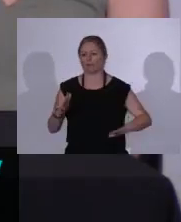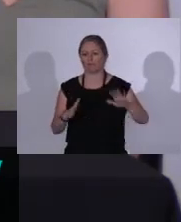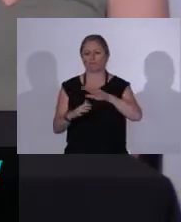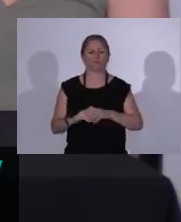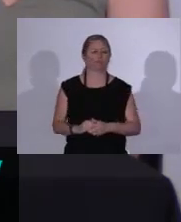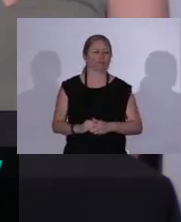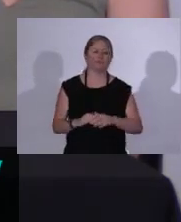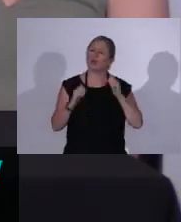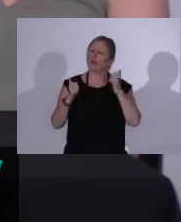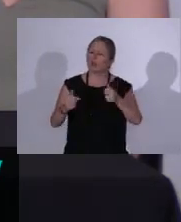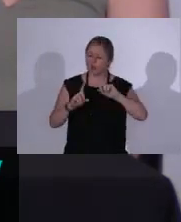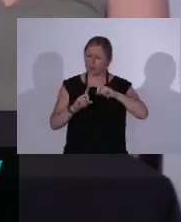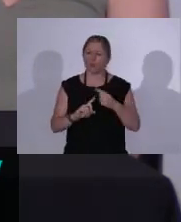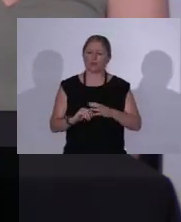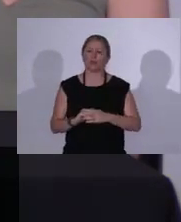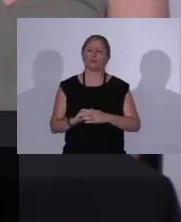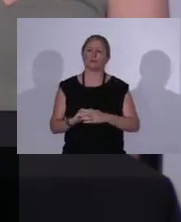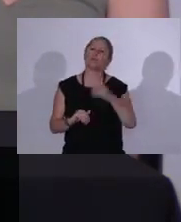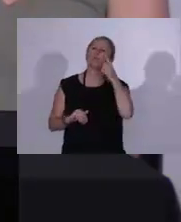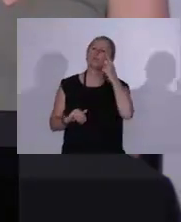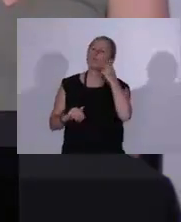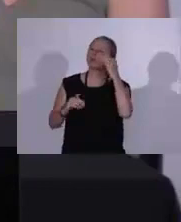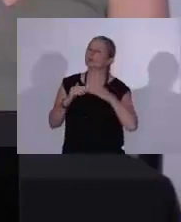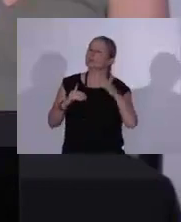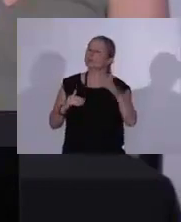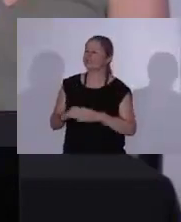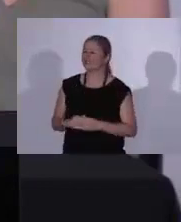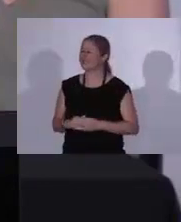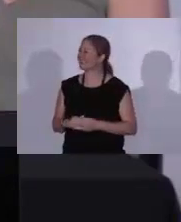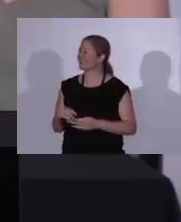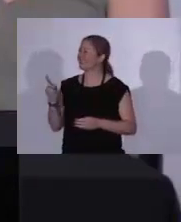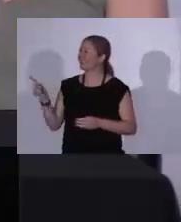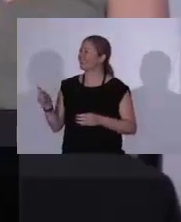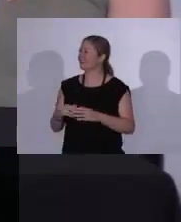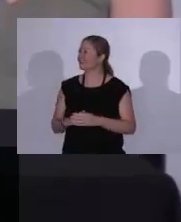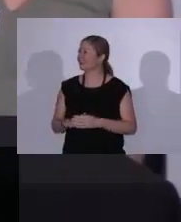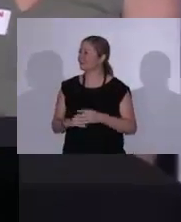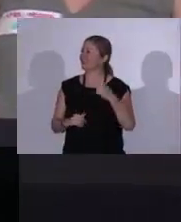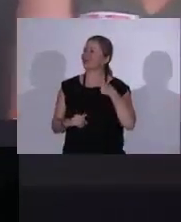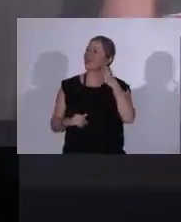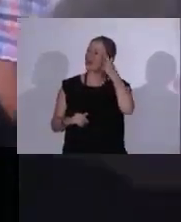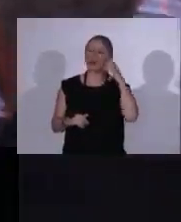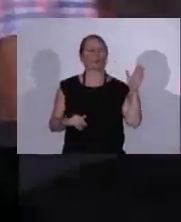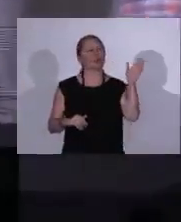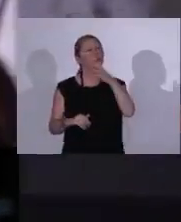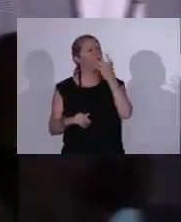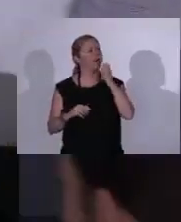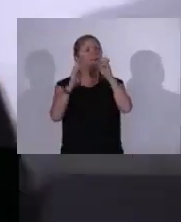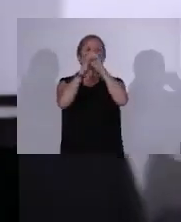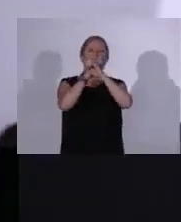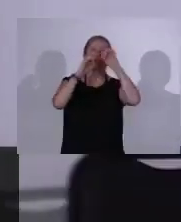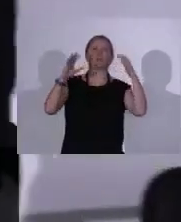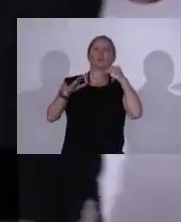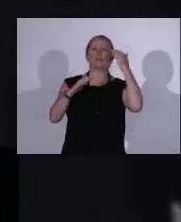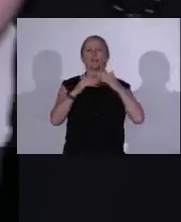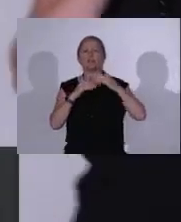But yeah, that is a really good point and stay tuned. Yeah. And I think, yeah, we all have sort of a vision for the future